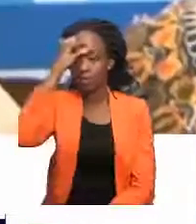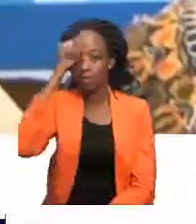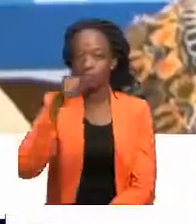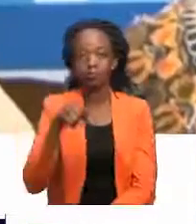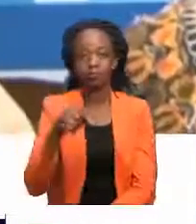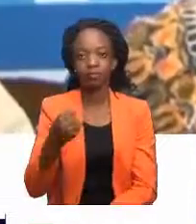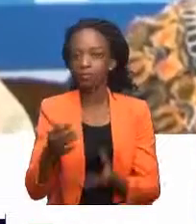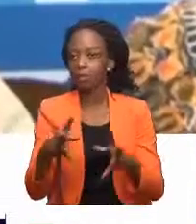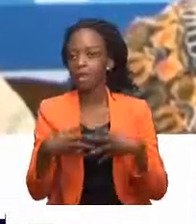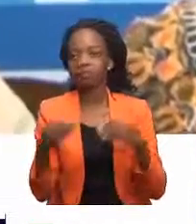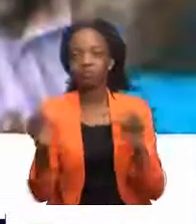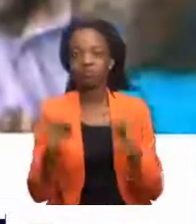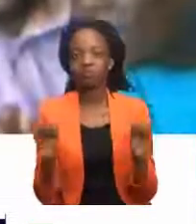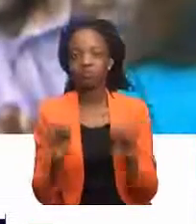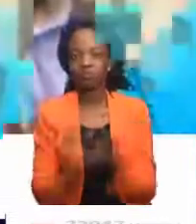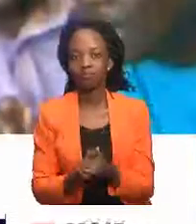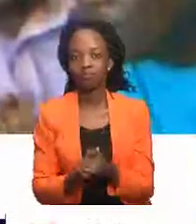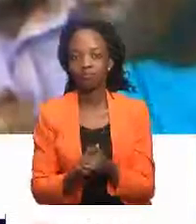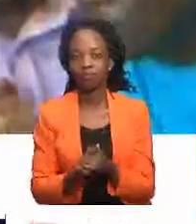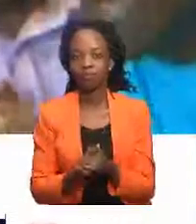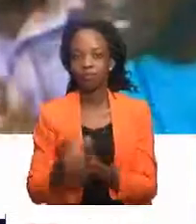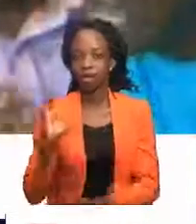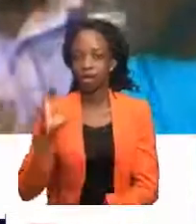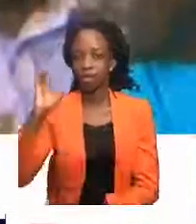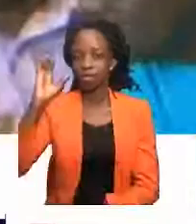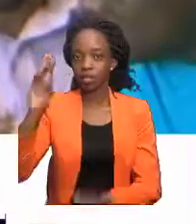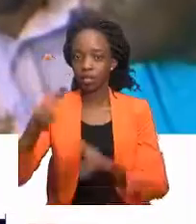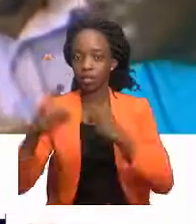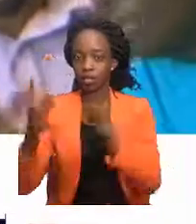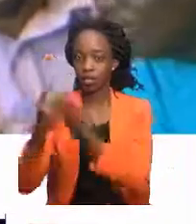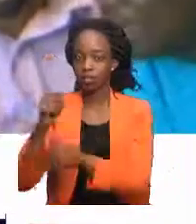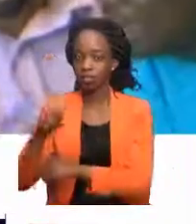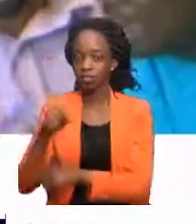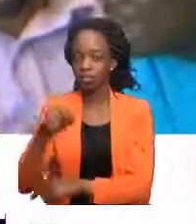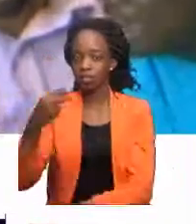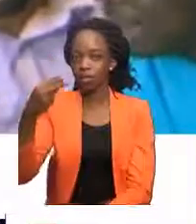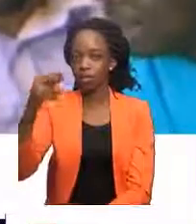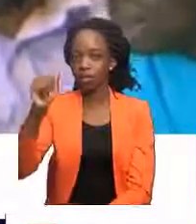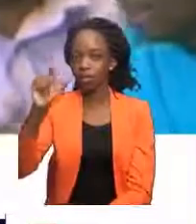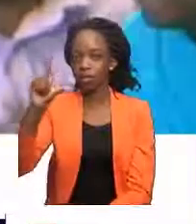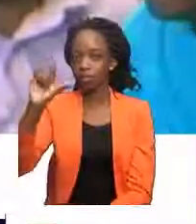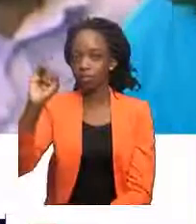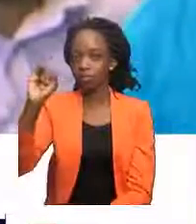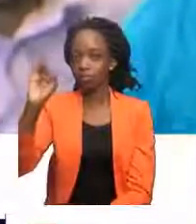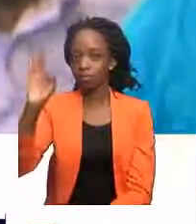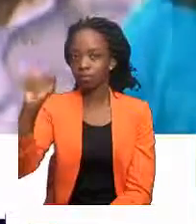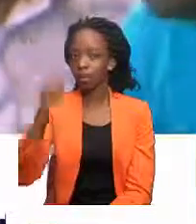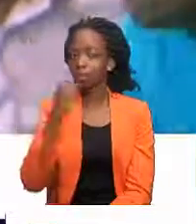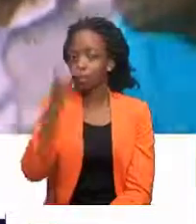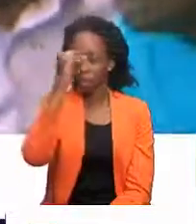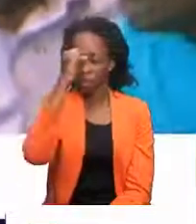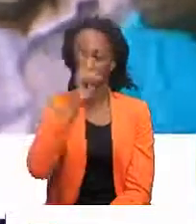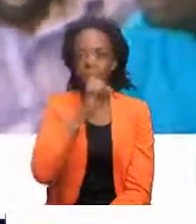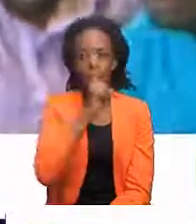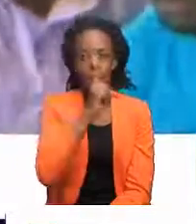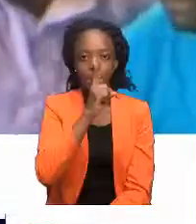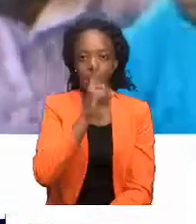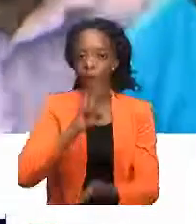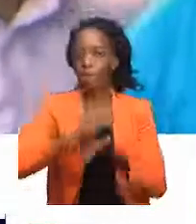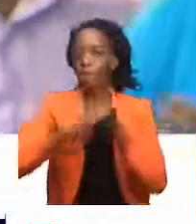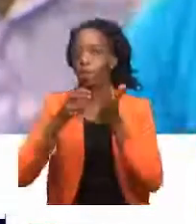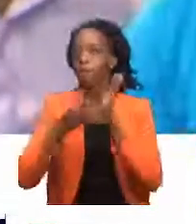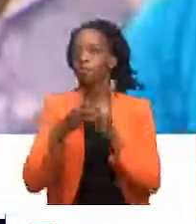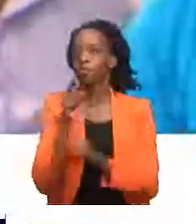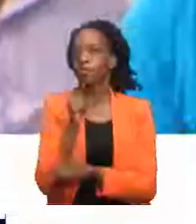not. Mwenyekiti wa shirika hilo Hilef Halifa anailaumu serikali kwa kunyamazia mradi huu